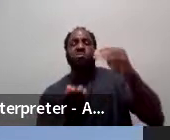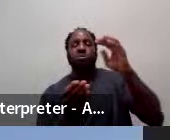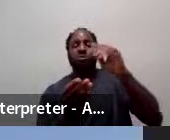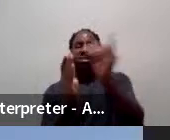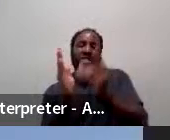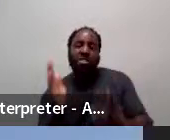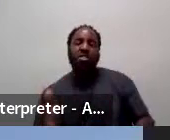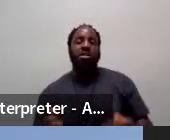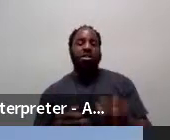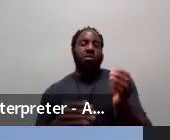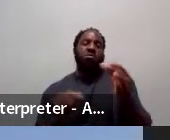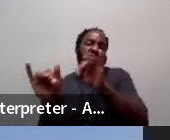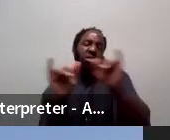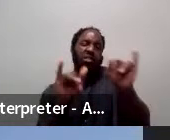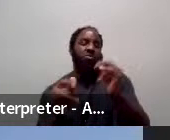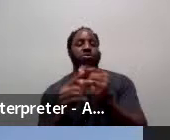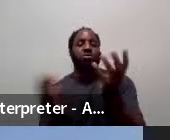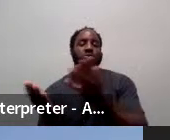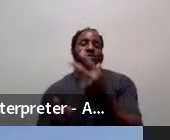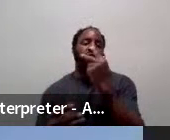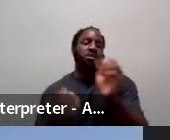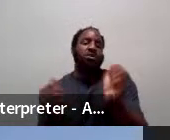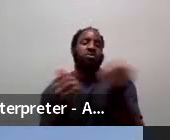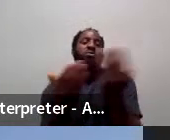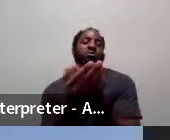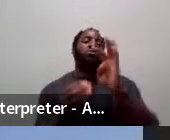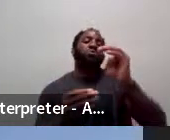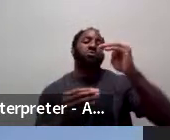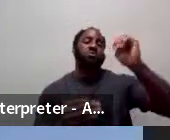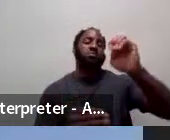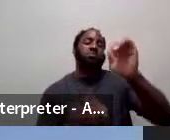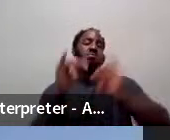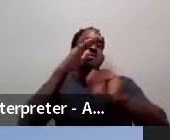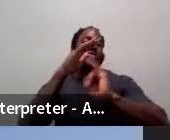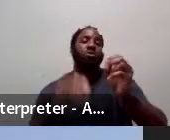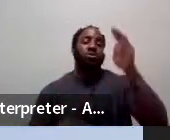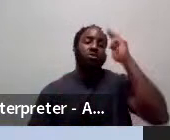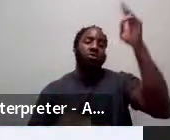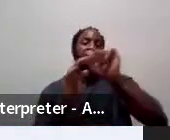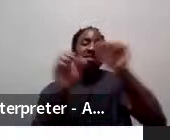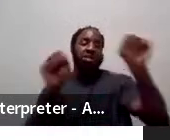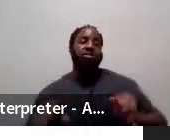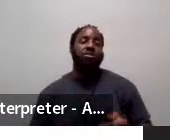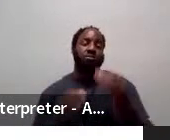It's similar to what you see with new Metro North rail stations. Next.